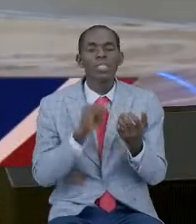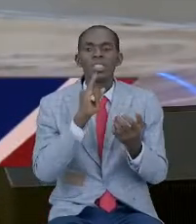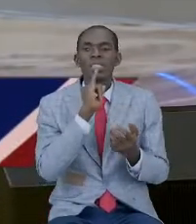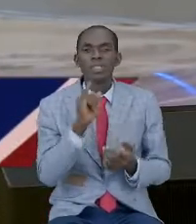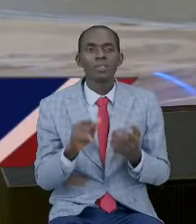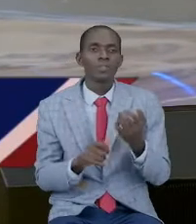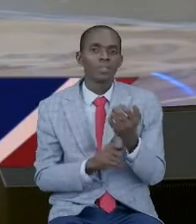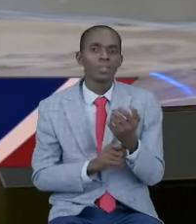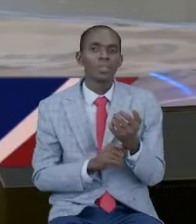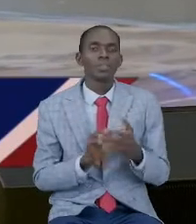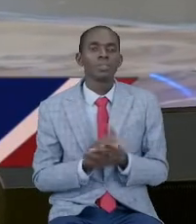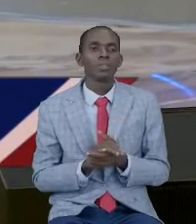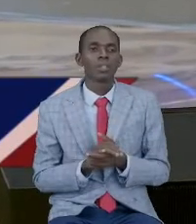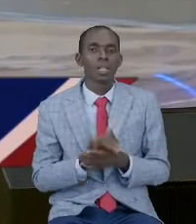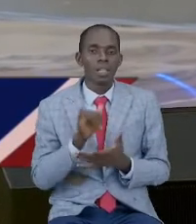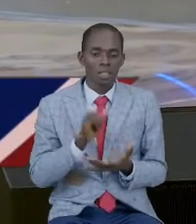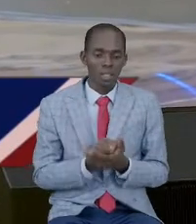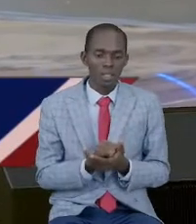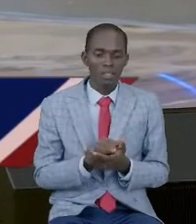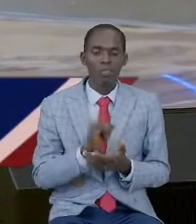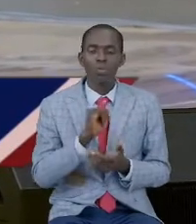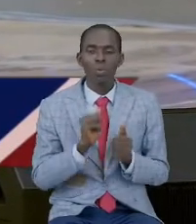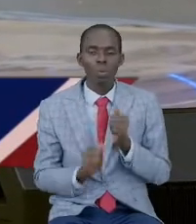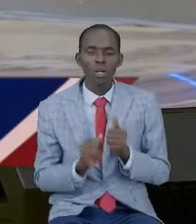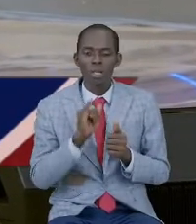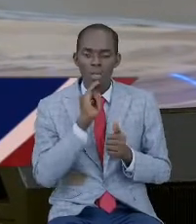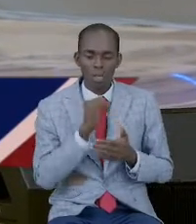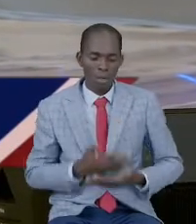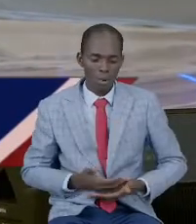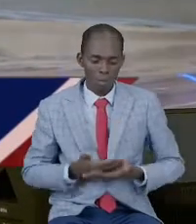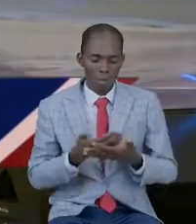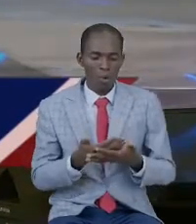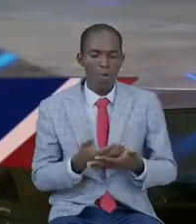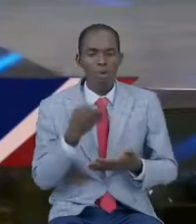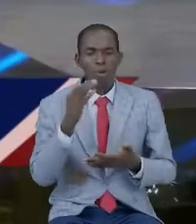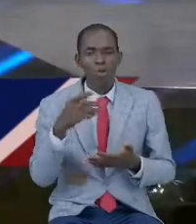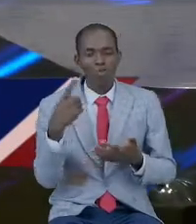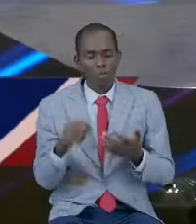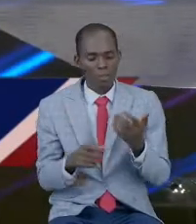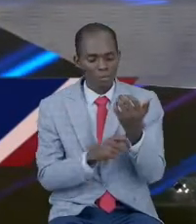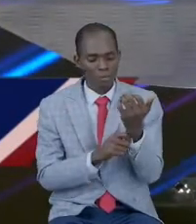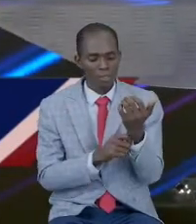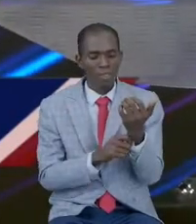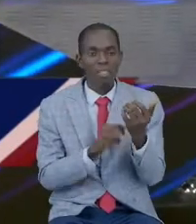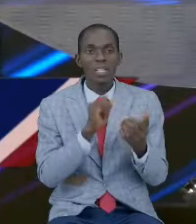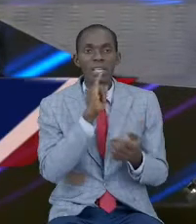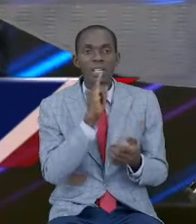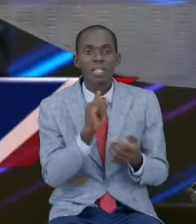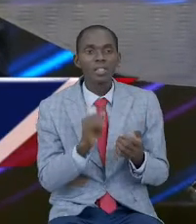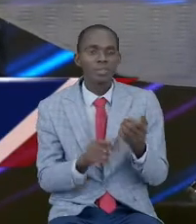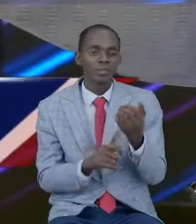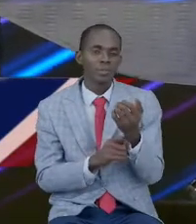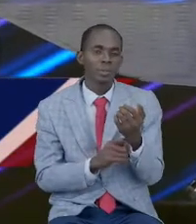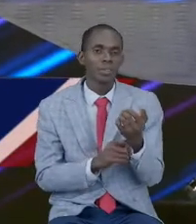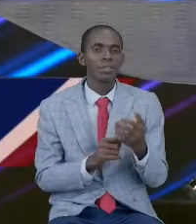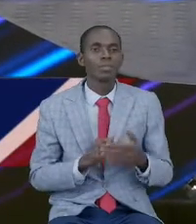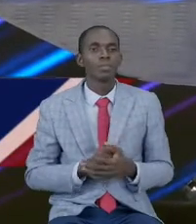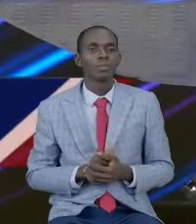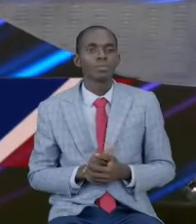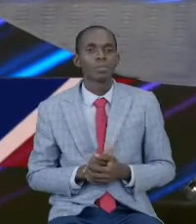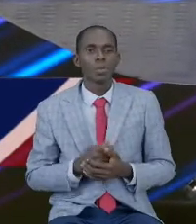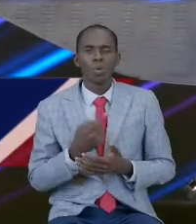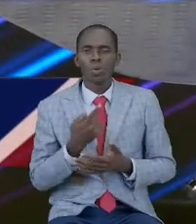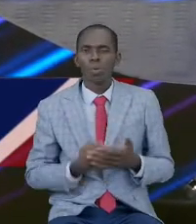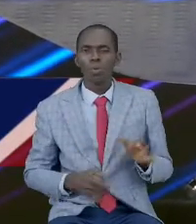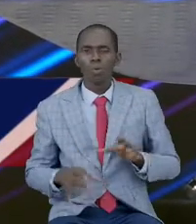flesh. That which is born of the flesh is flesh. What does